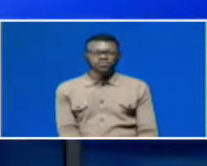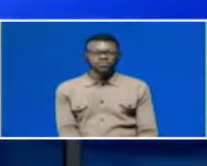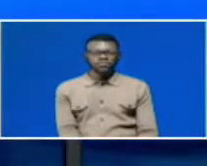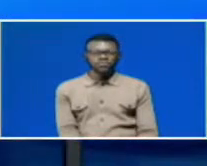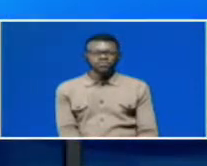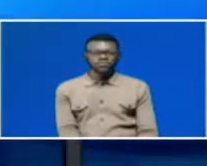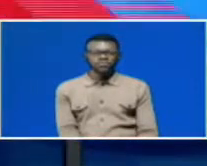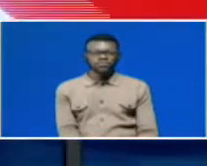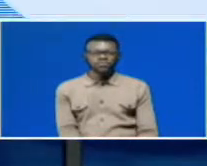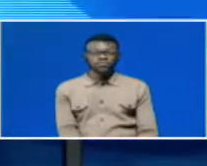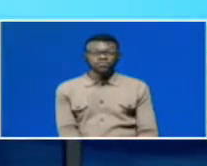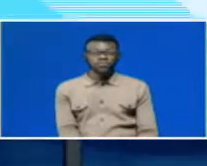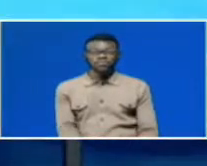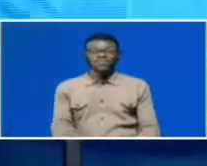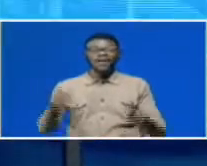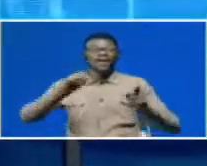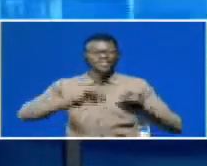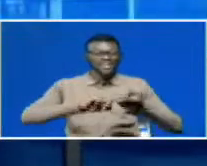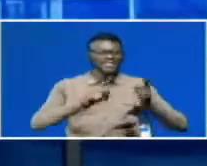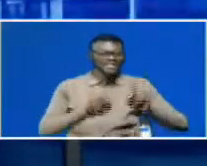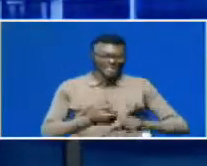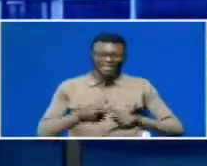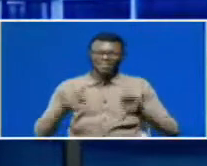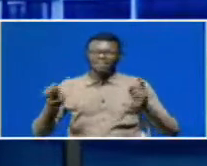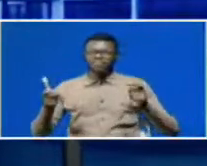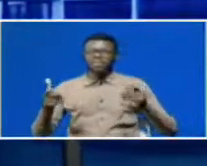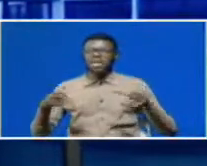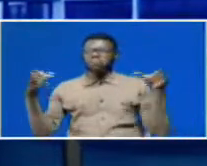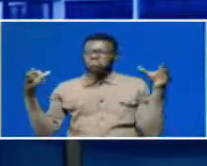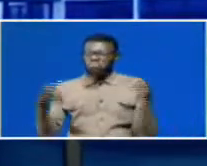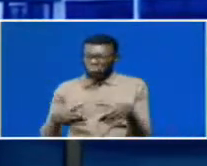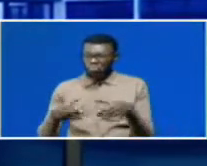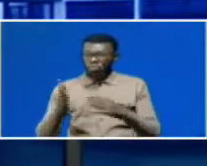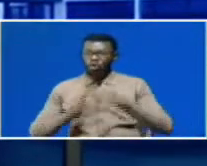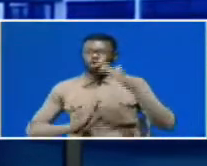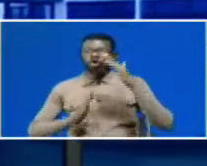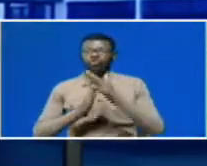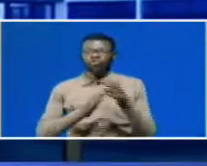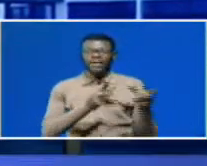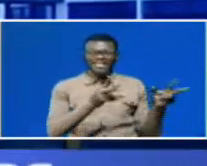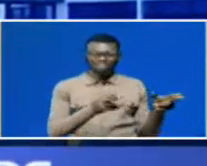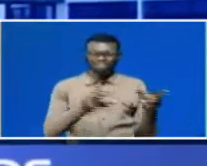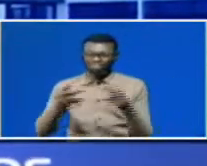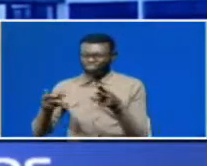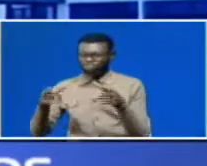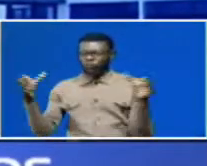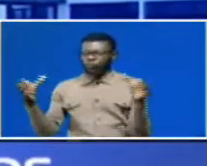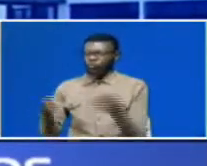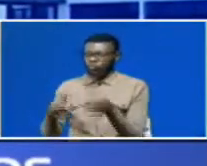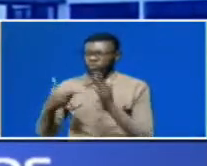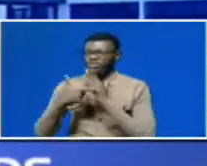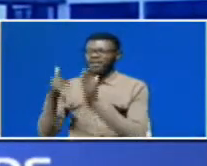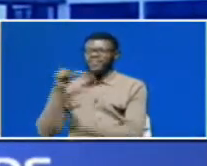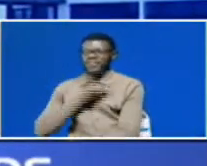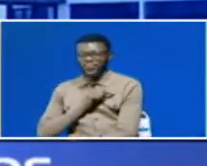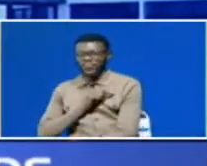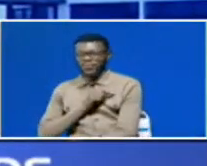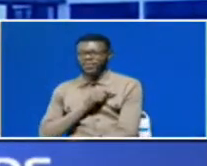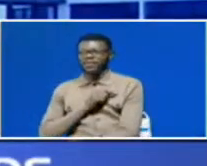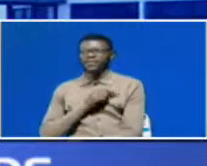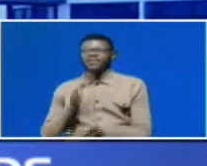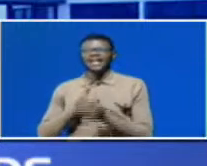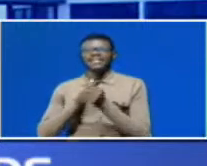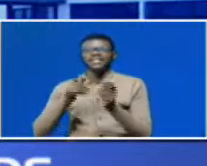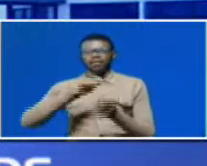And for news closer to home, the Standard Media Group has unveiled its top editorial organ that will lead its transformation into a